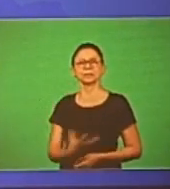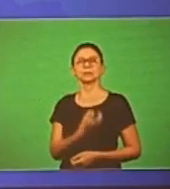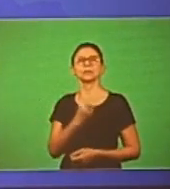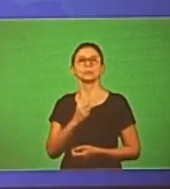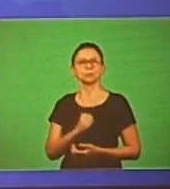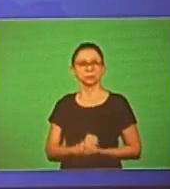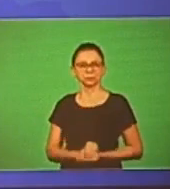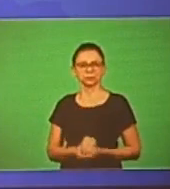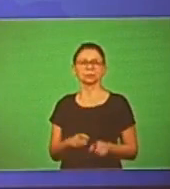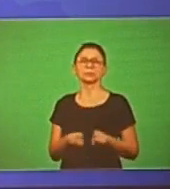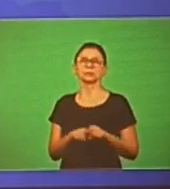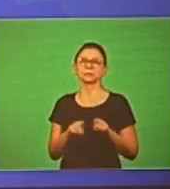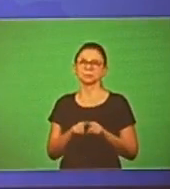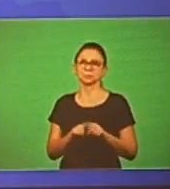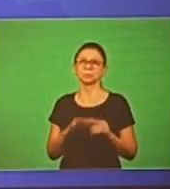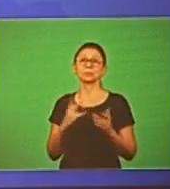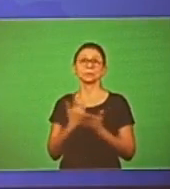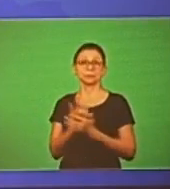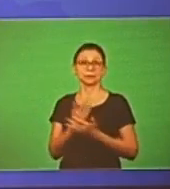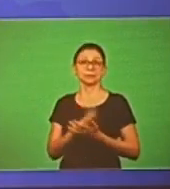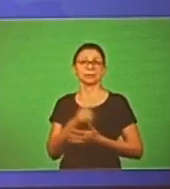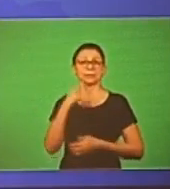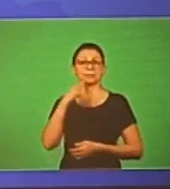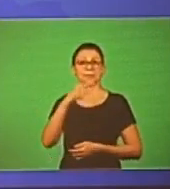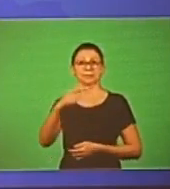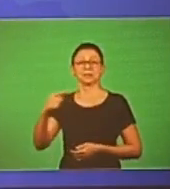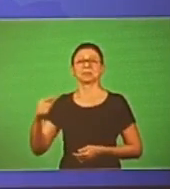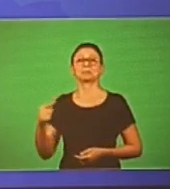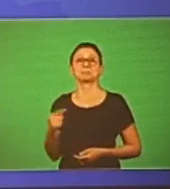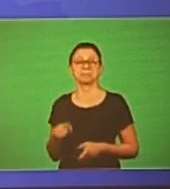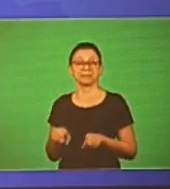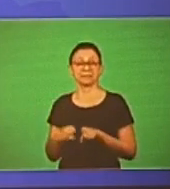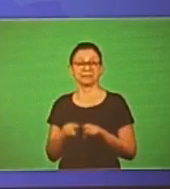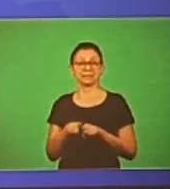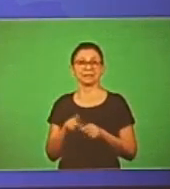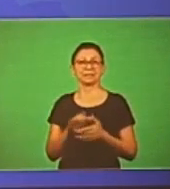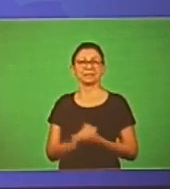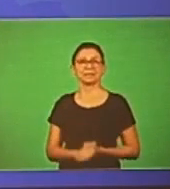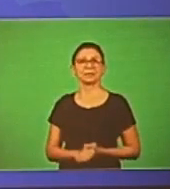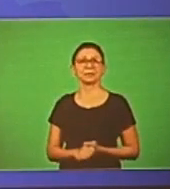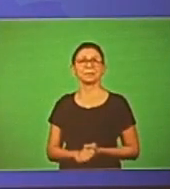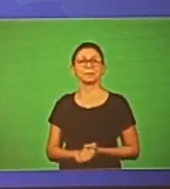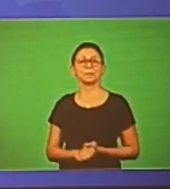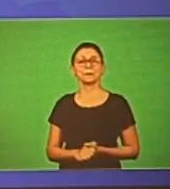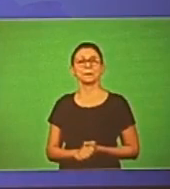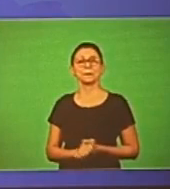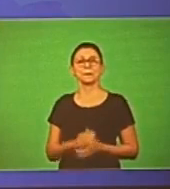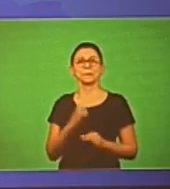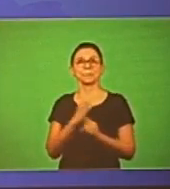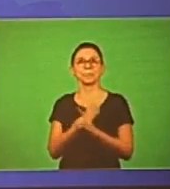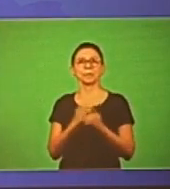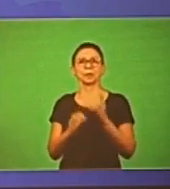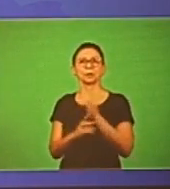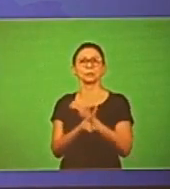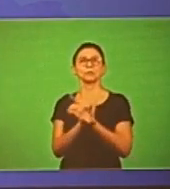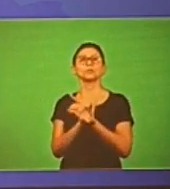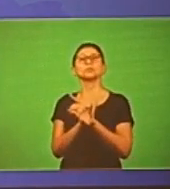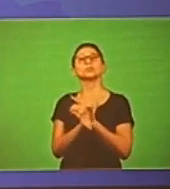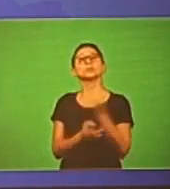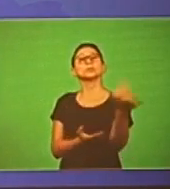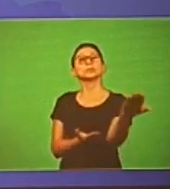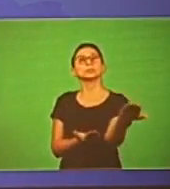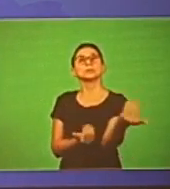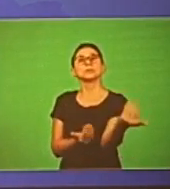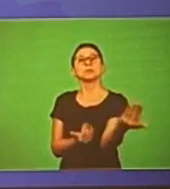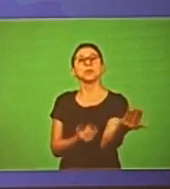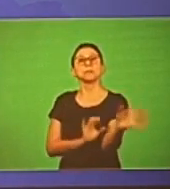It was another event of this week. There was also a vigil of the youth as preparation